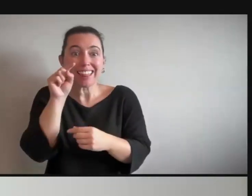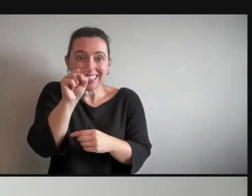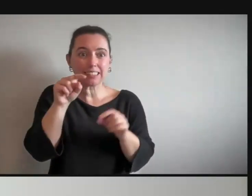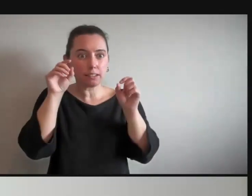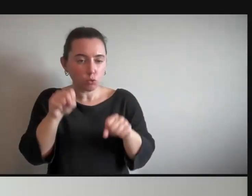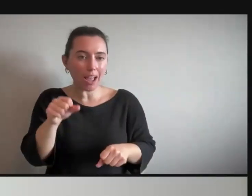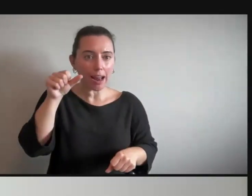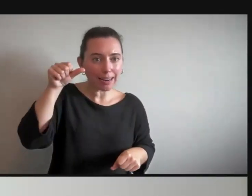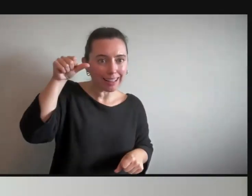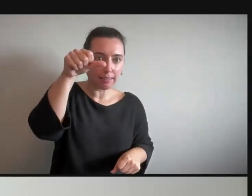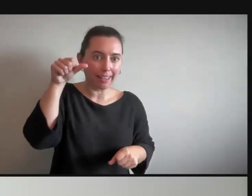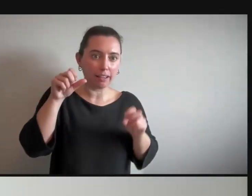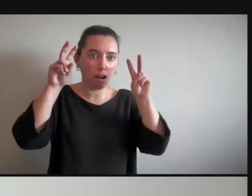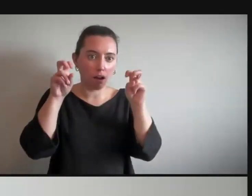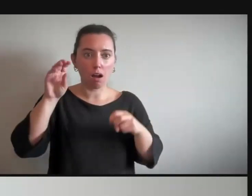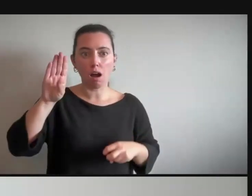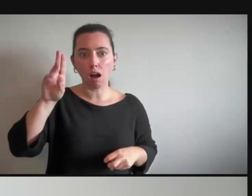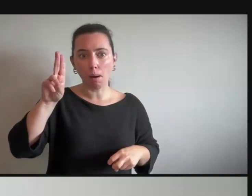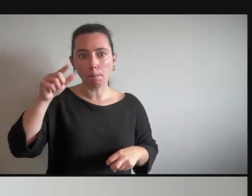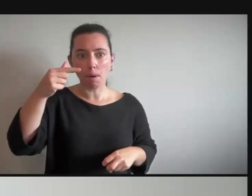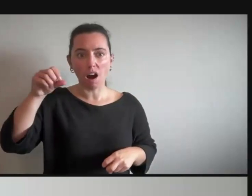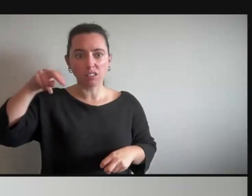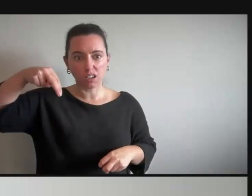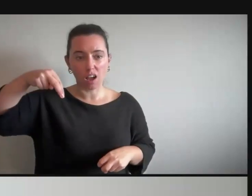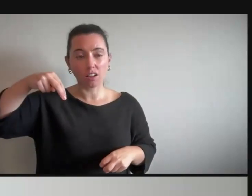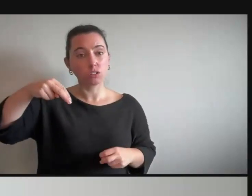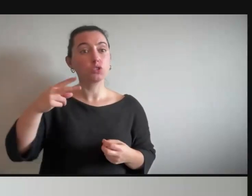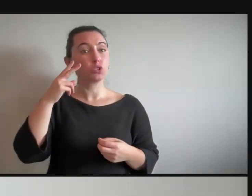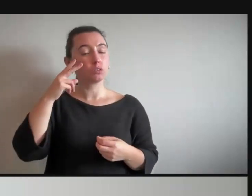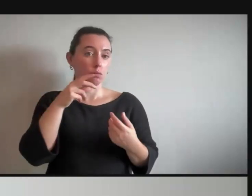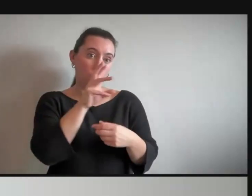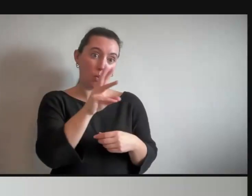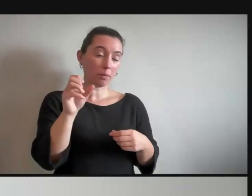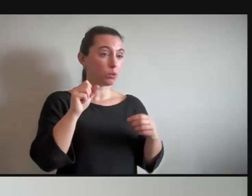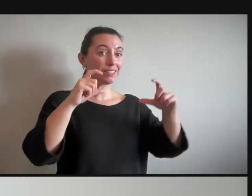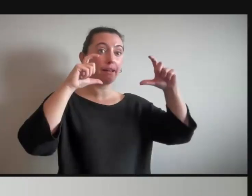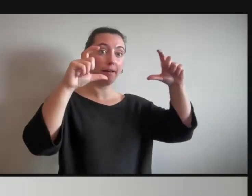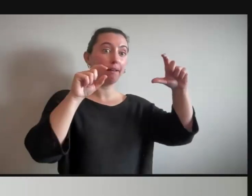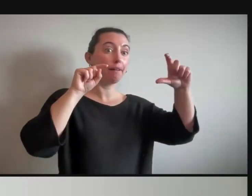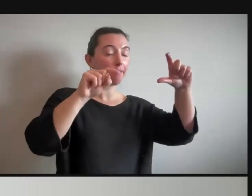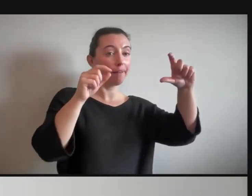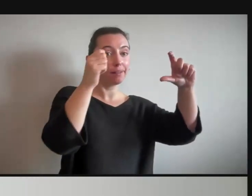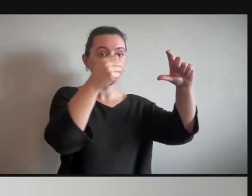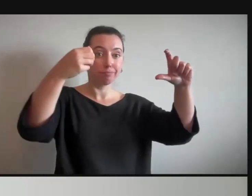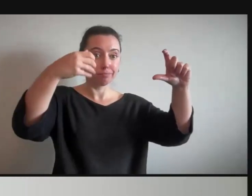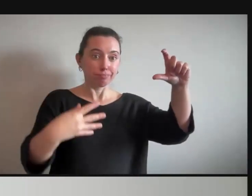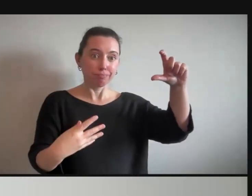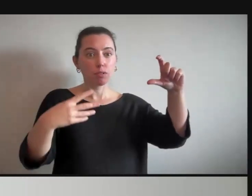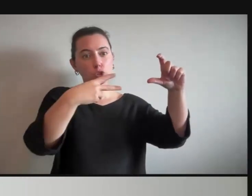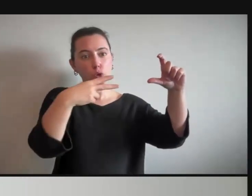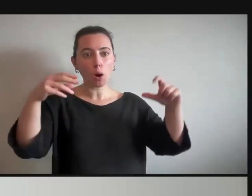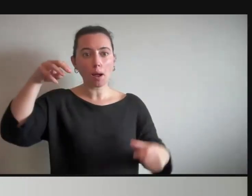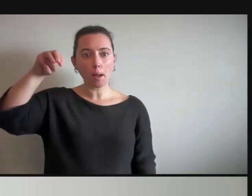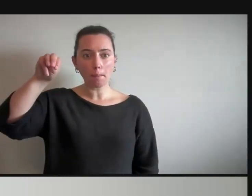and we can go to the element, and then we see that in the name of the element, it's called like menu, comma, button. It's the